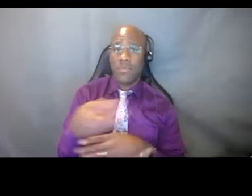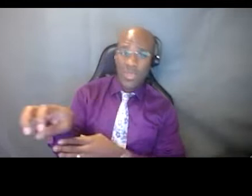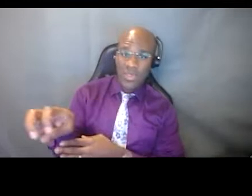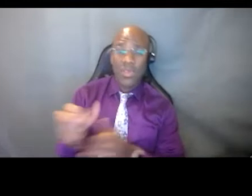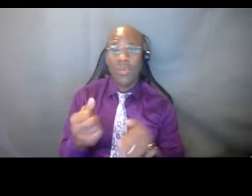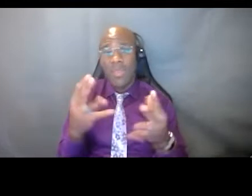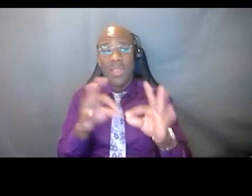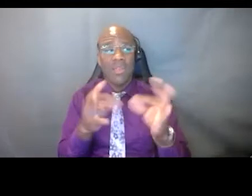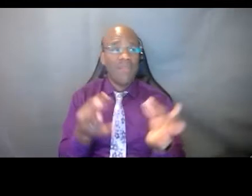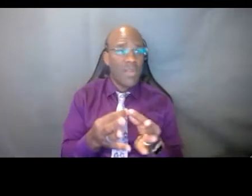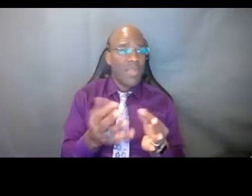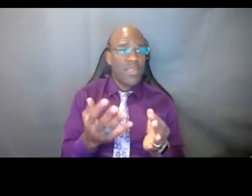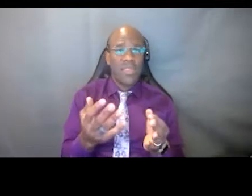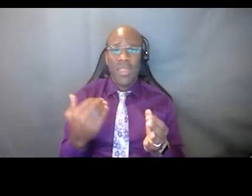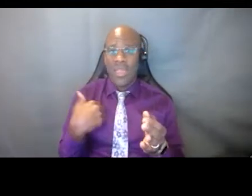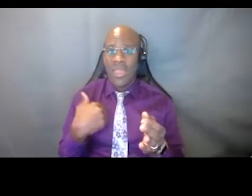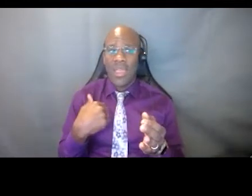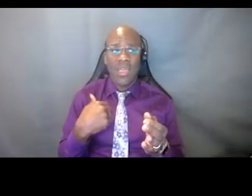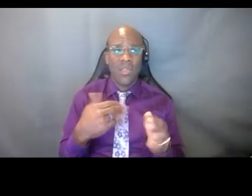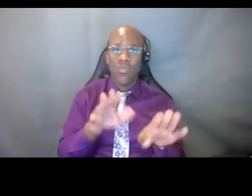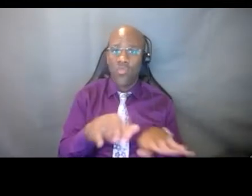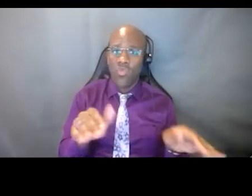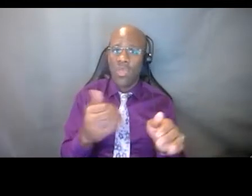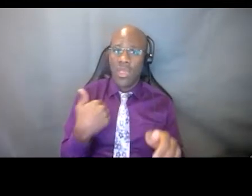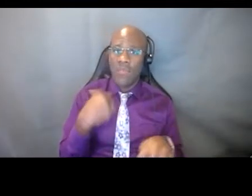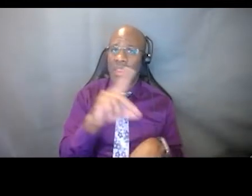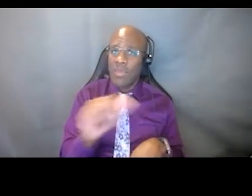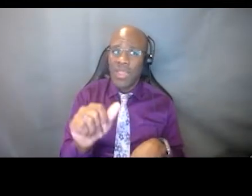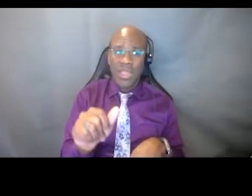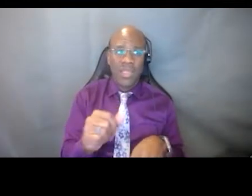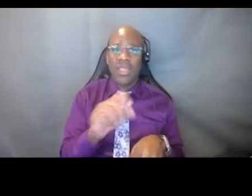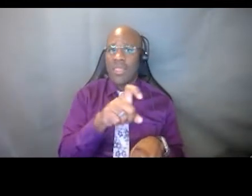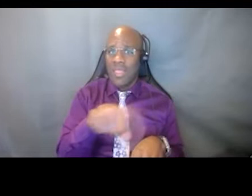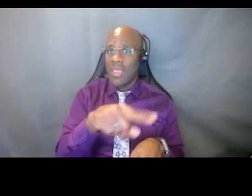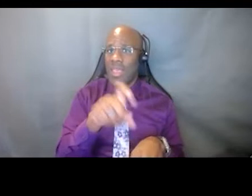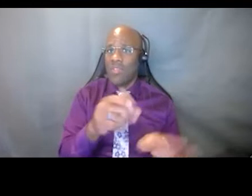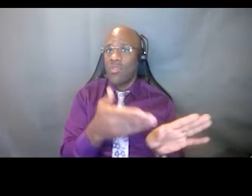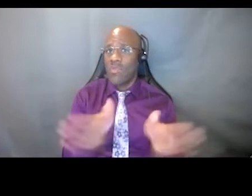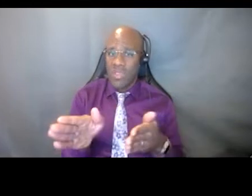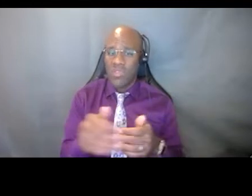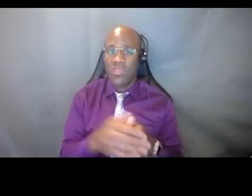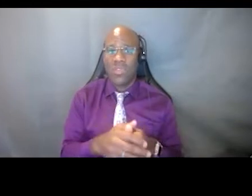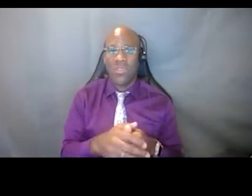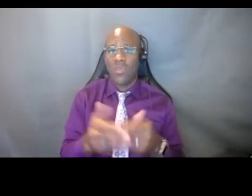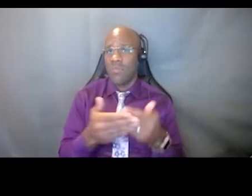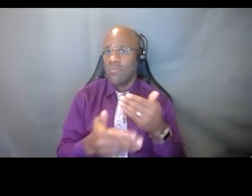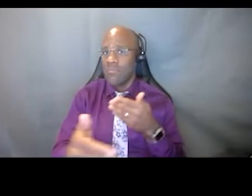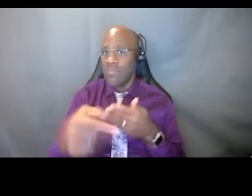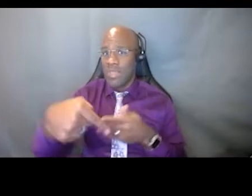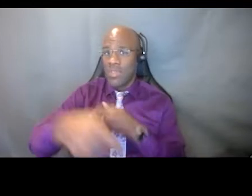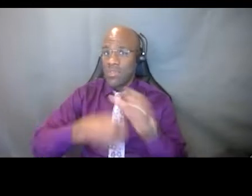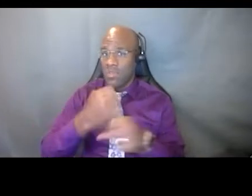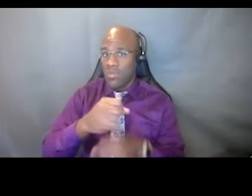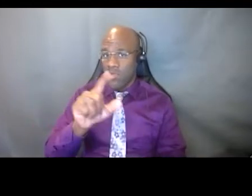in regards to their loved one with a disability. So we spoke about is going forward in 2022, what do